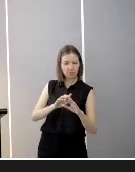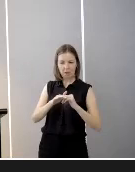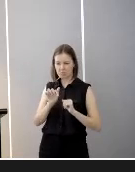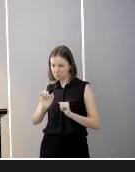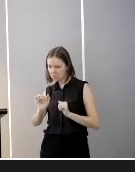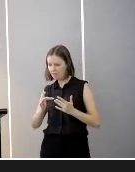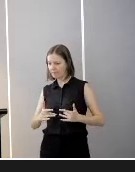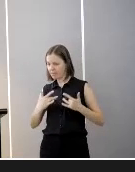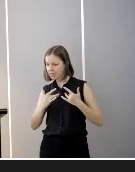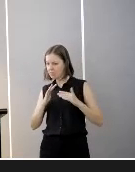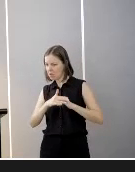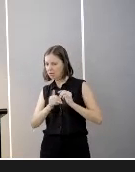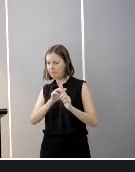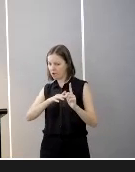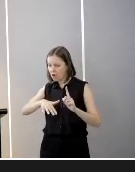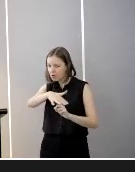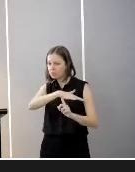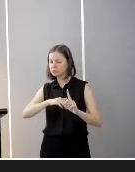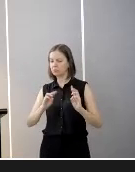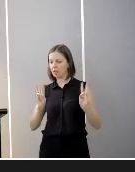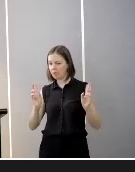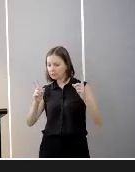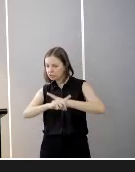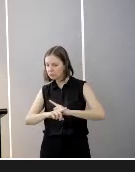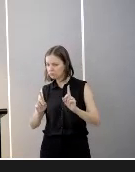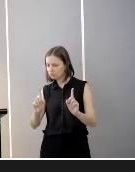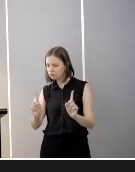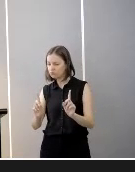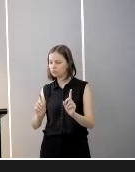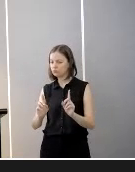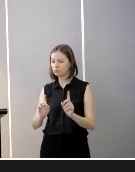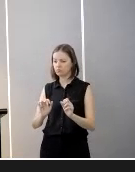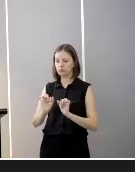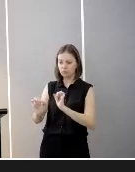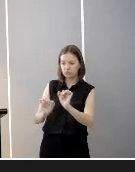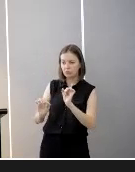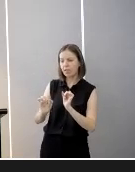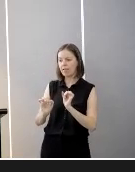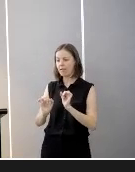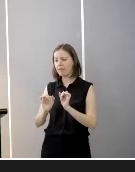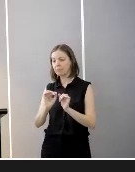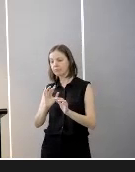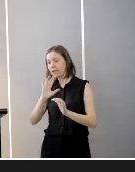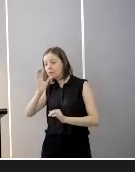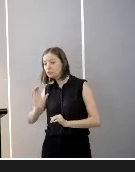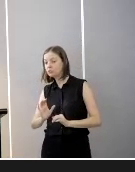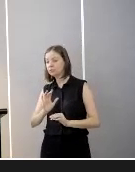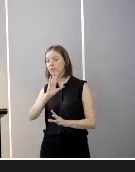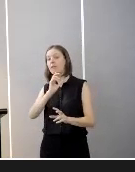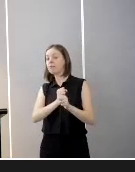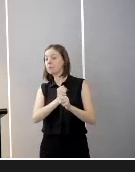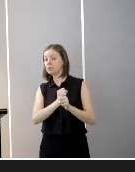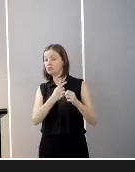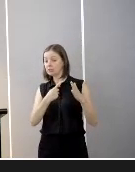they feel about the environment and climate change and their government's response to these issues. And